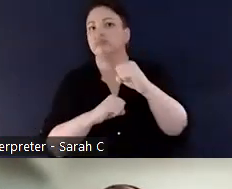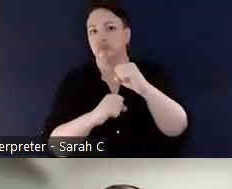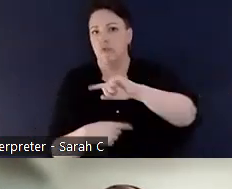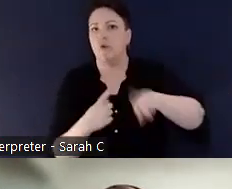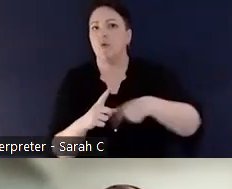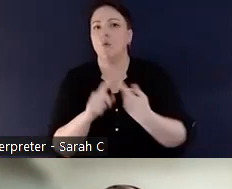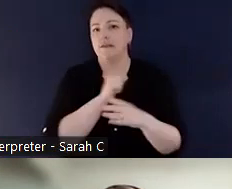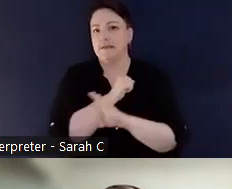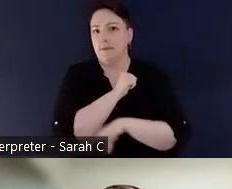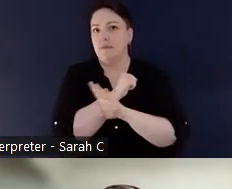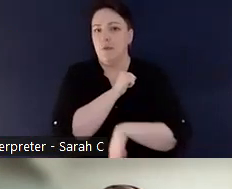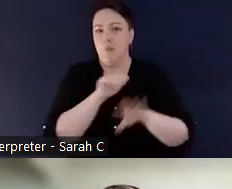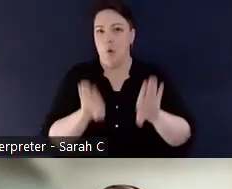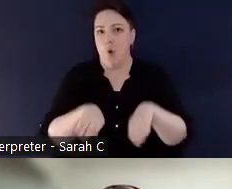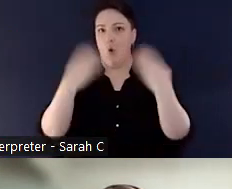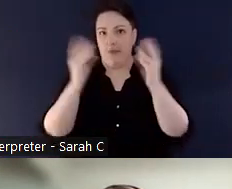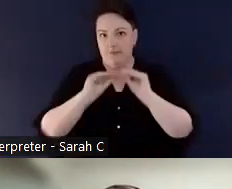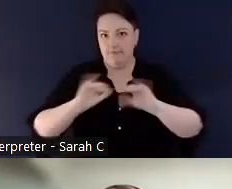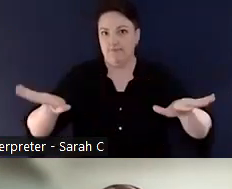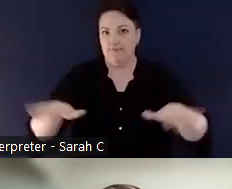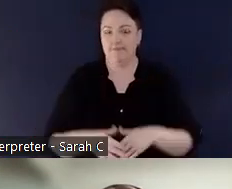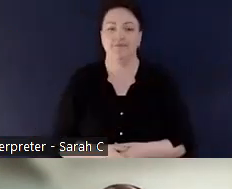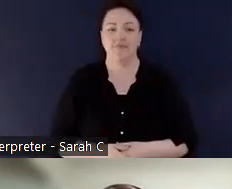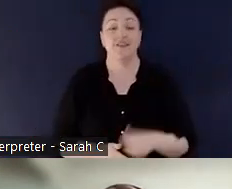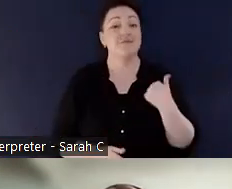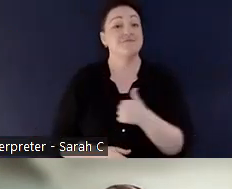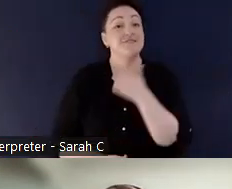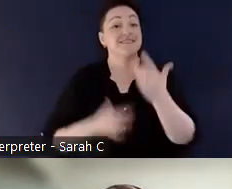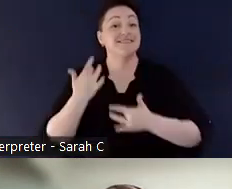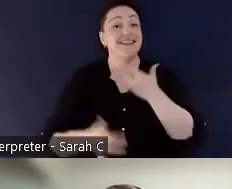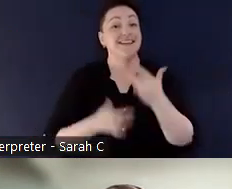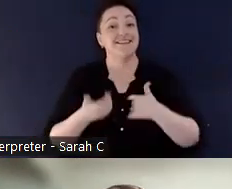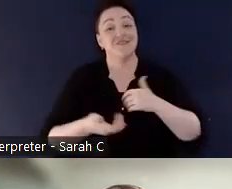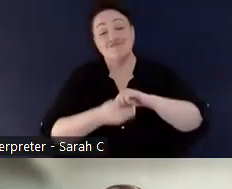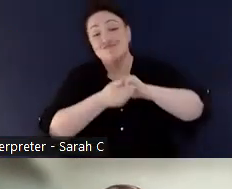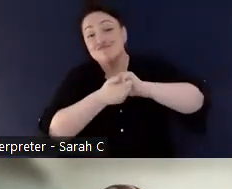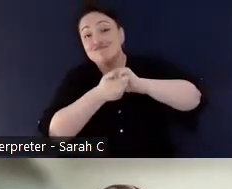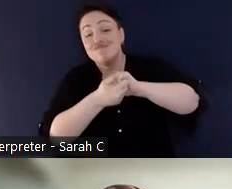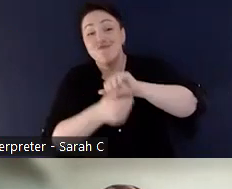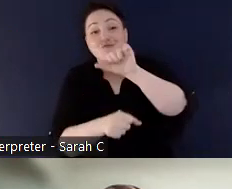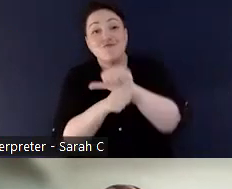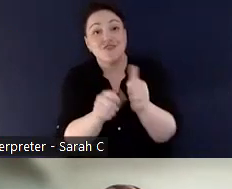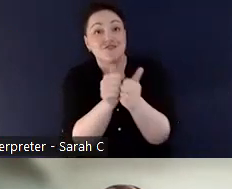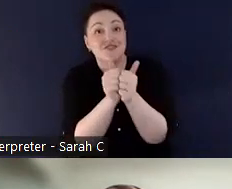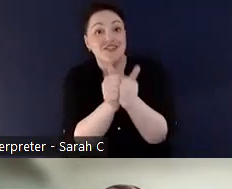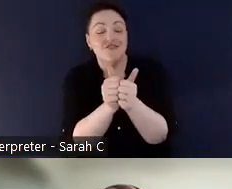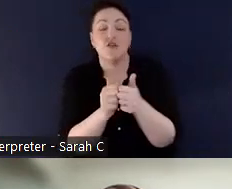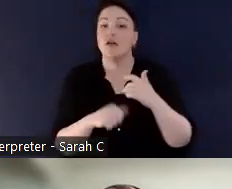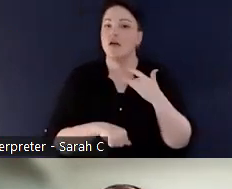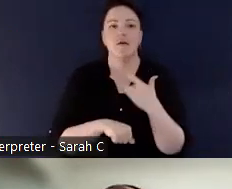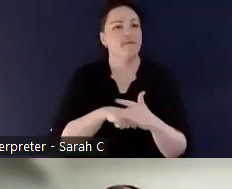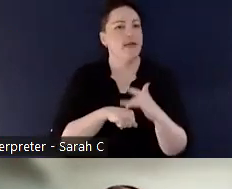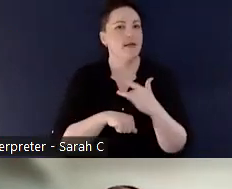And we also, look forward to working with you all, and we'll be available for one-to-one coaching throughout